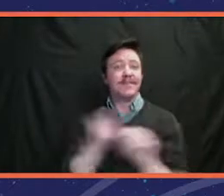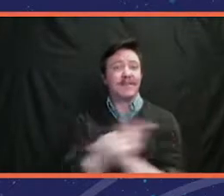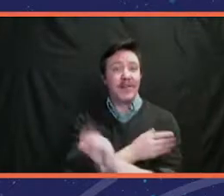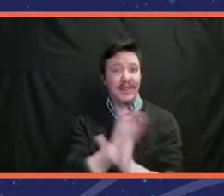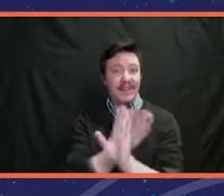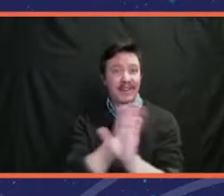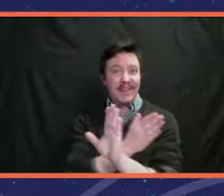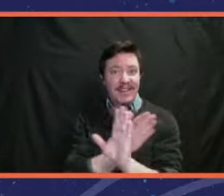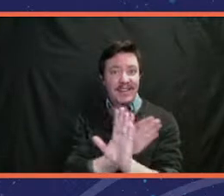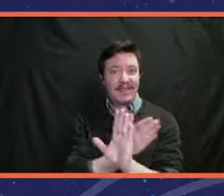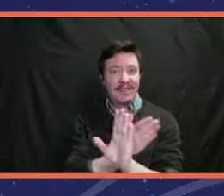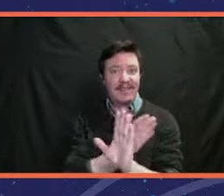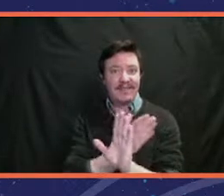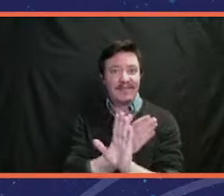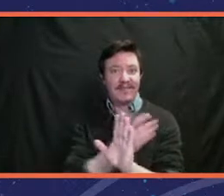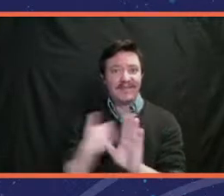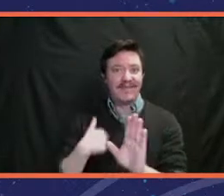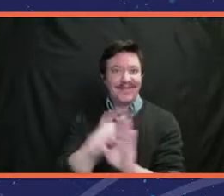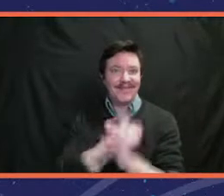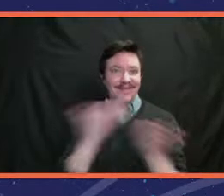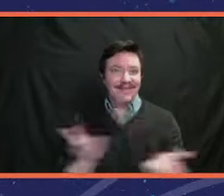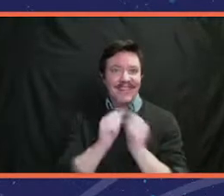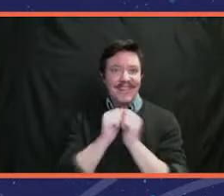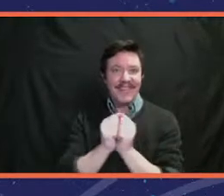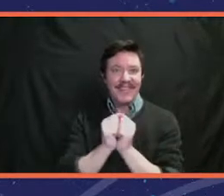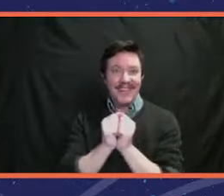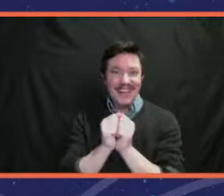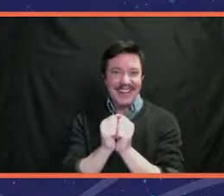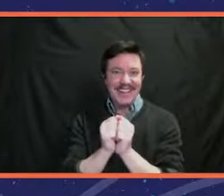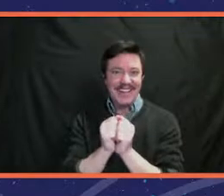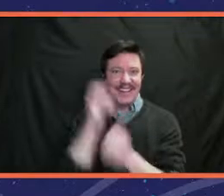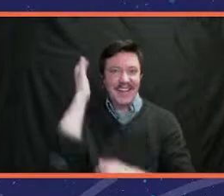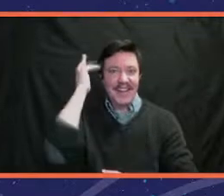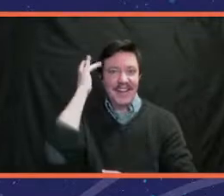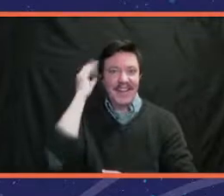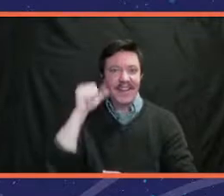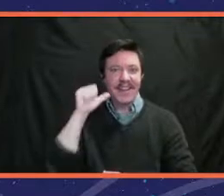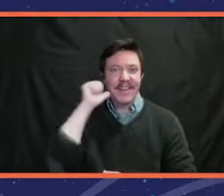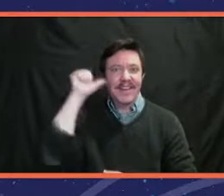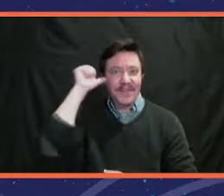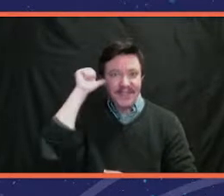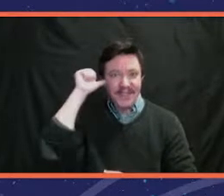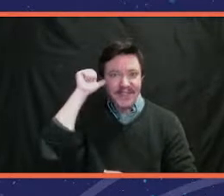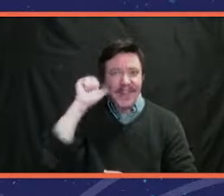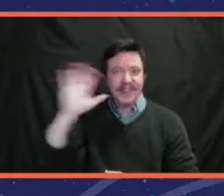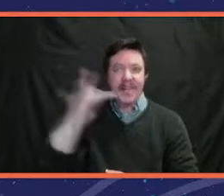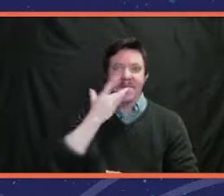say, we're here together in person, partly because yesterday was Ebony's birthday.